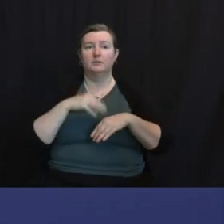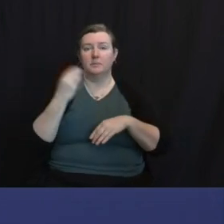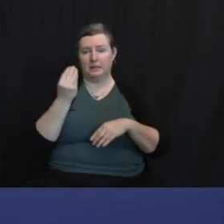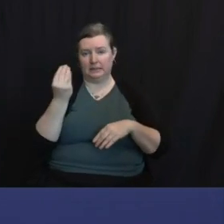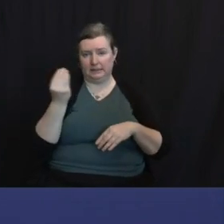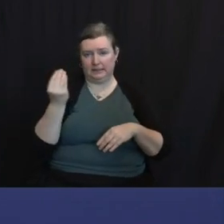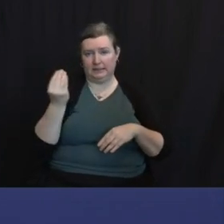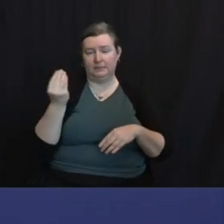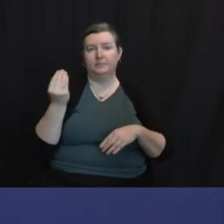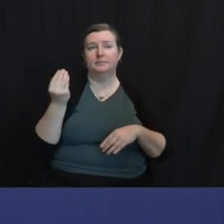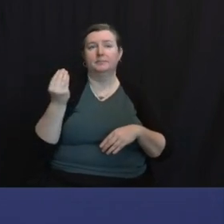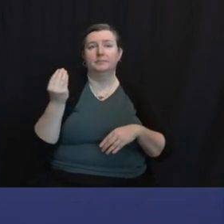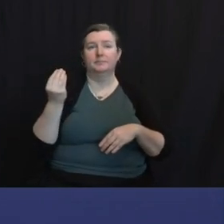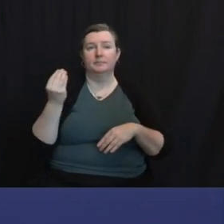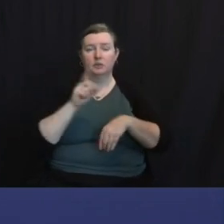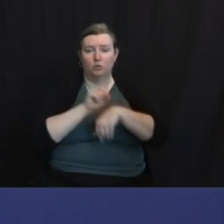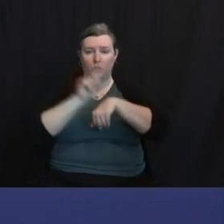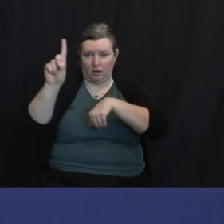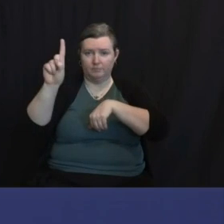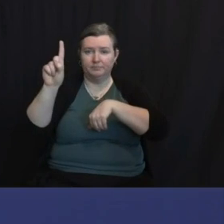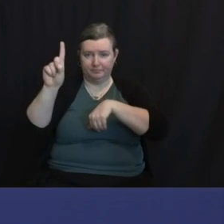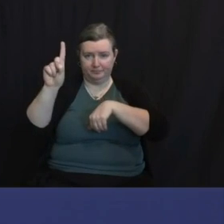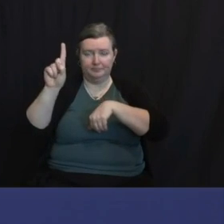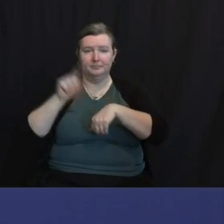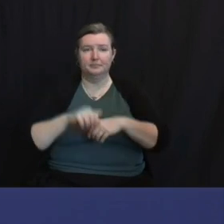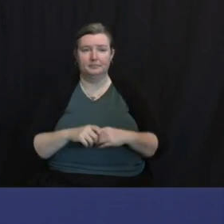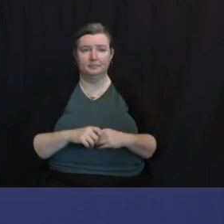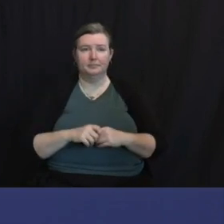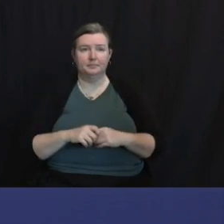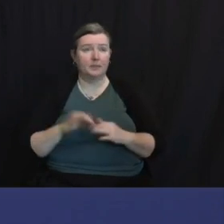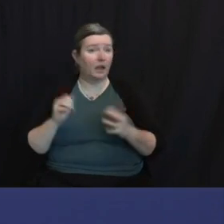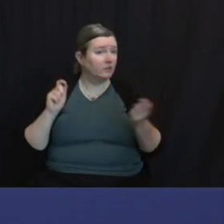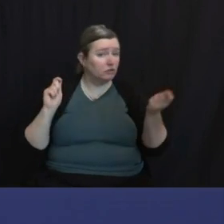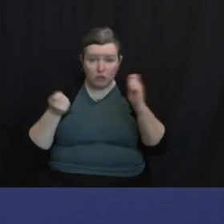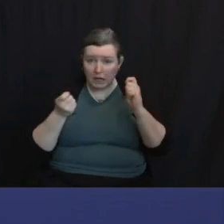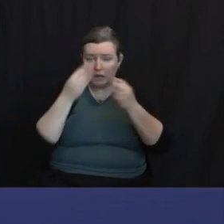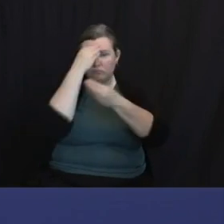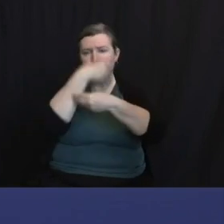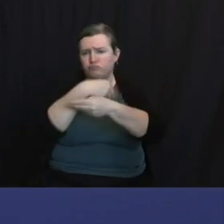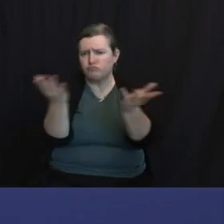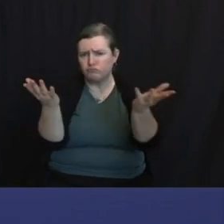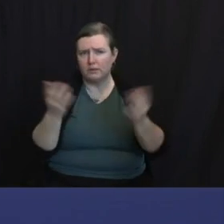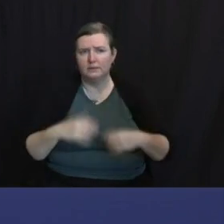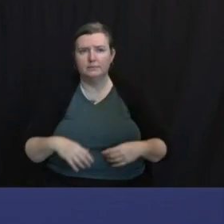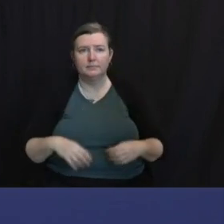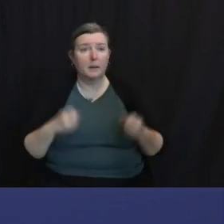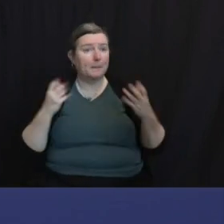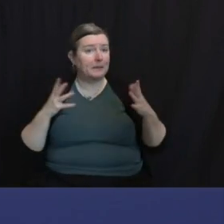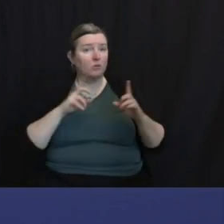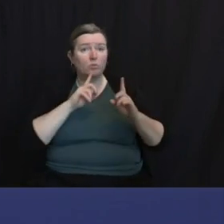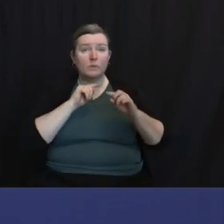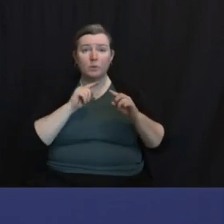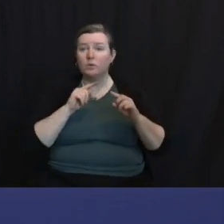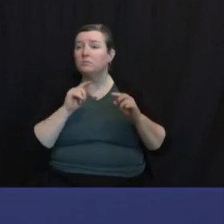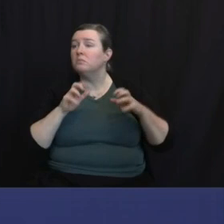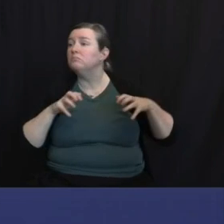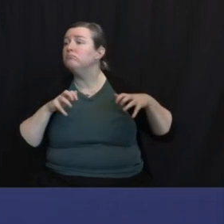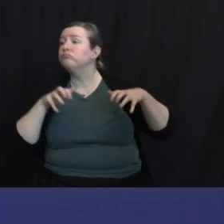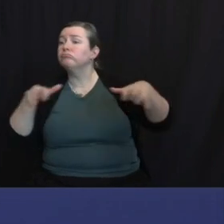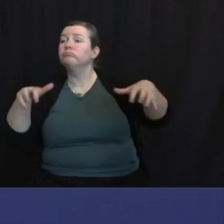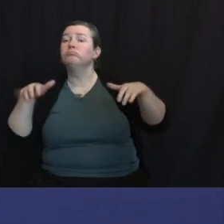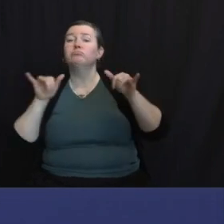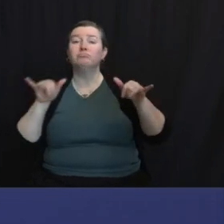March 22nd. And if that changes, we'll get back to you. There's a big crowd here today. I'm going to ask you, and I may cut you off, please